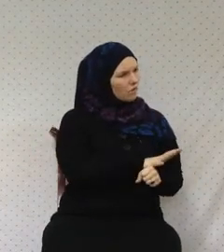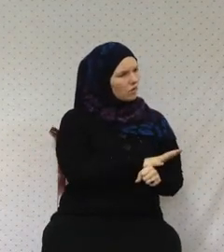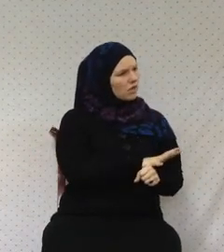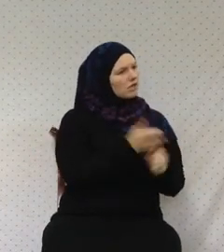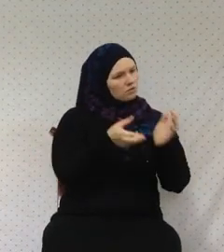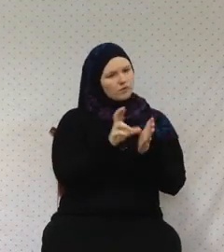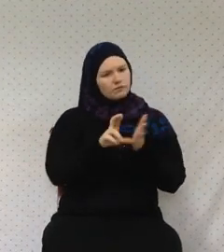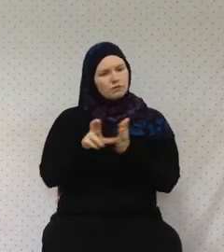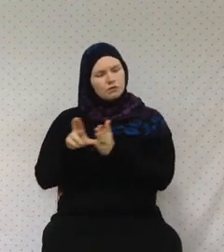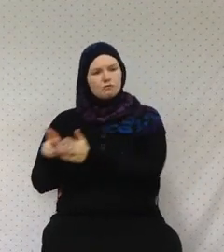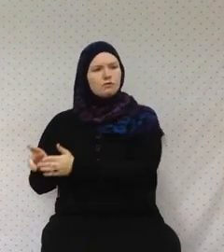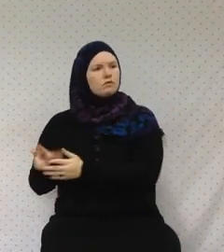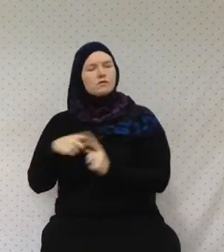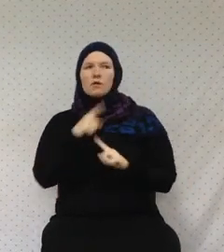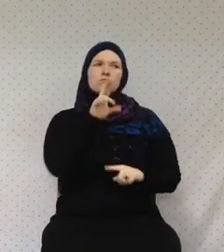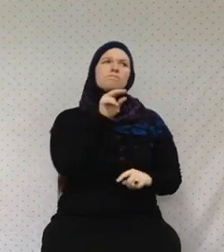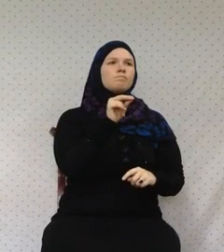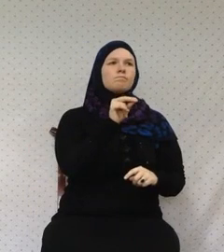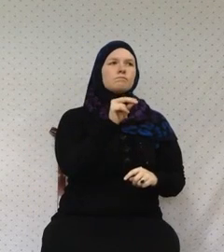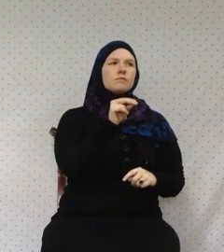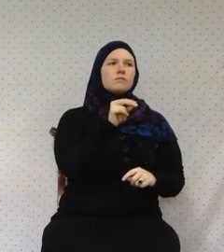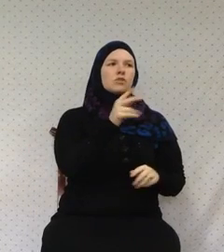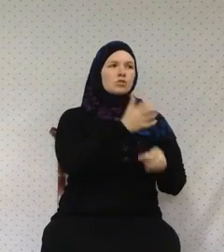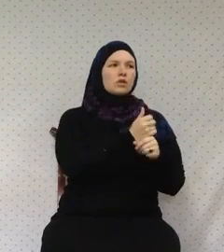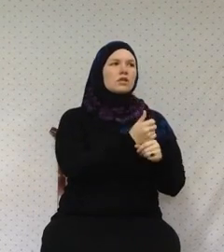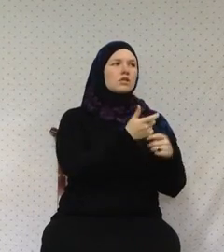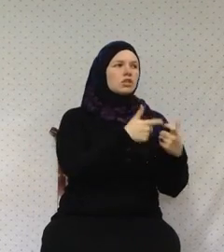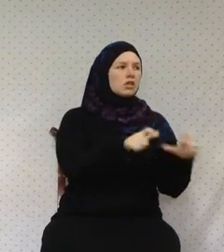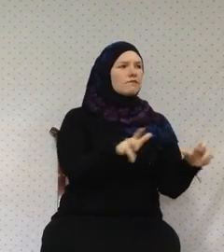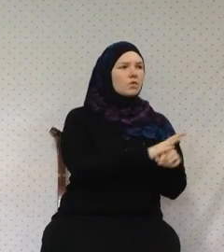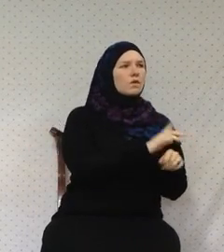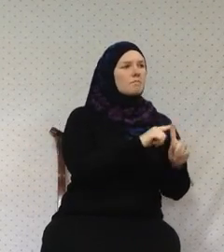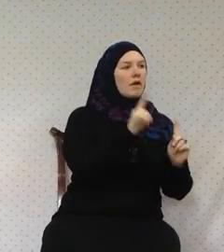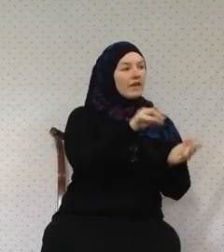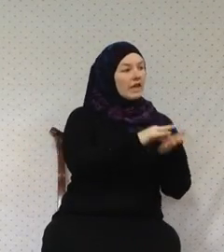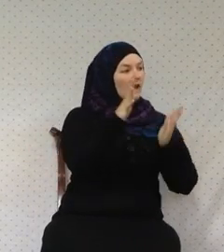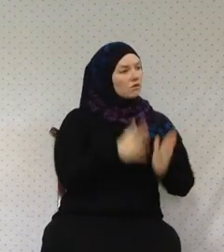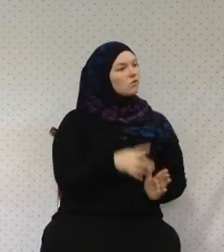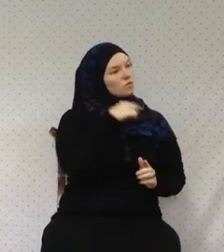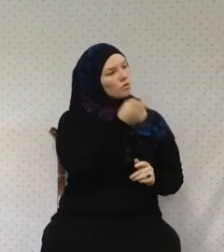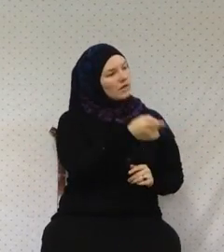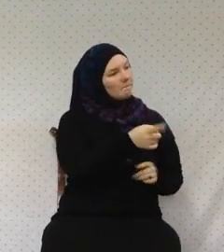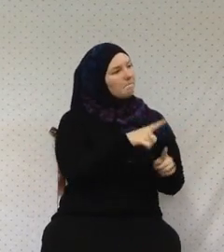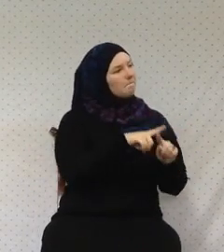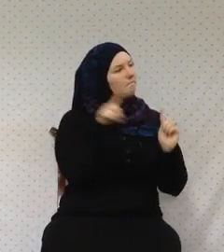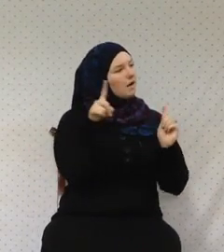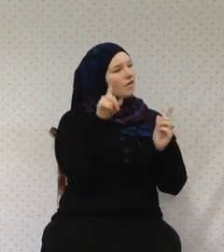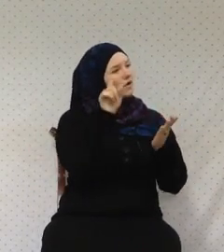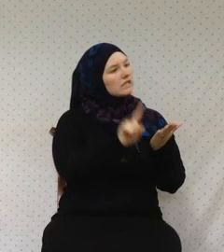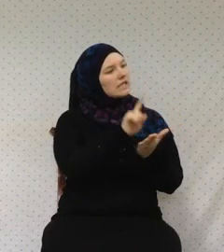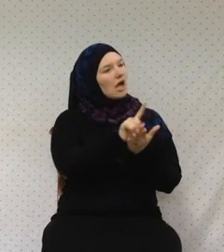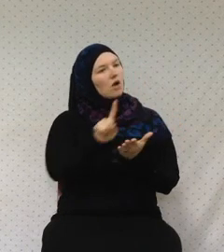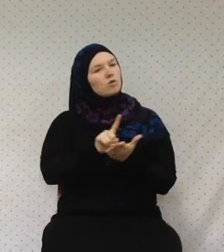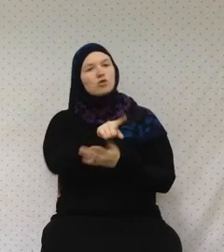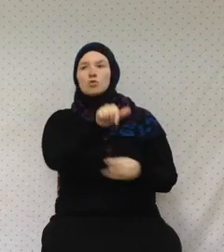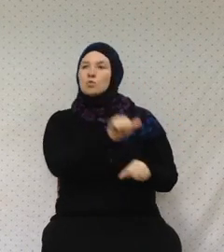So they review back and forth. No, he got the check full. But then the accountant told him, "But there are hours